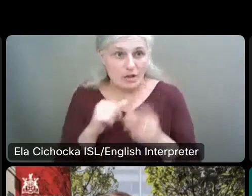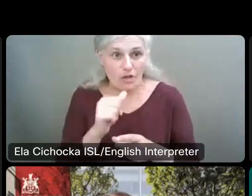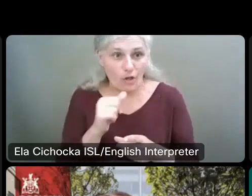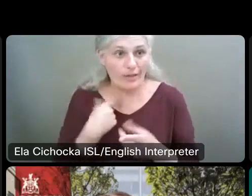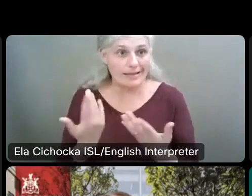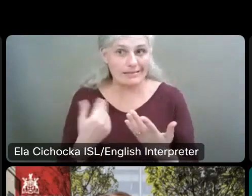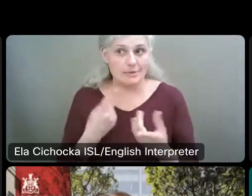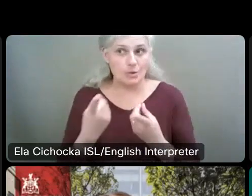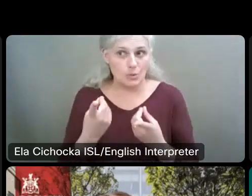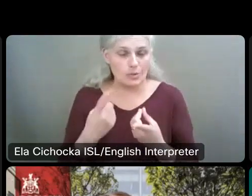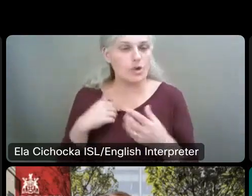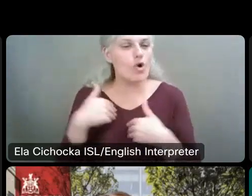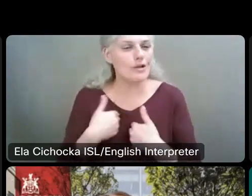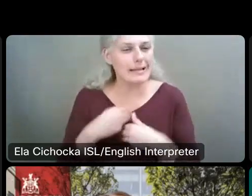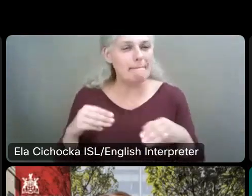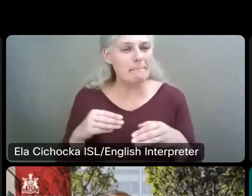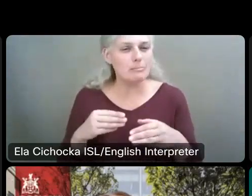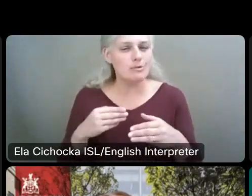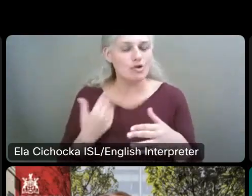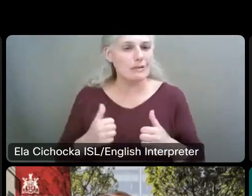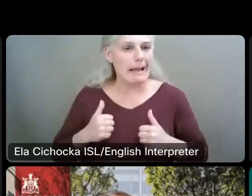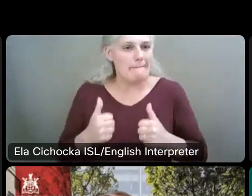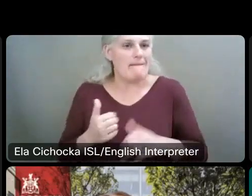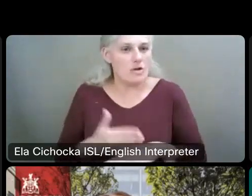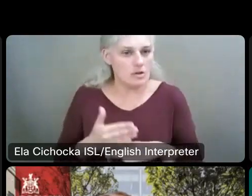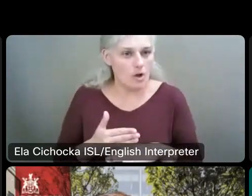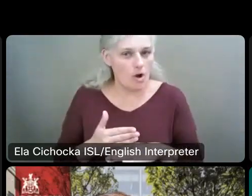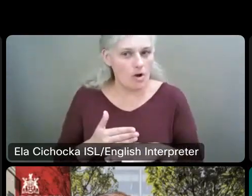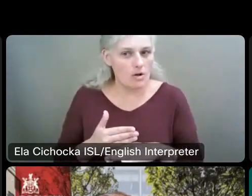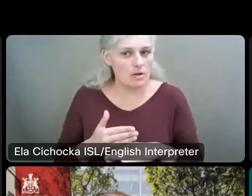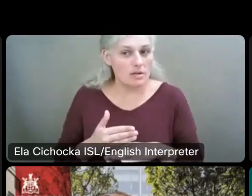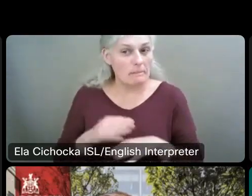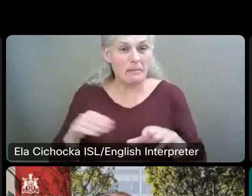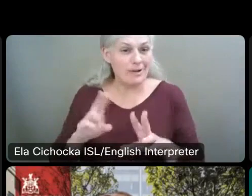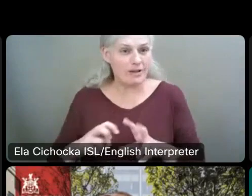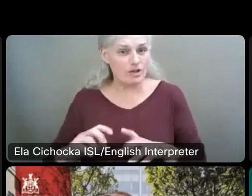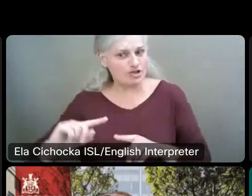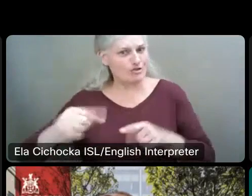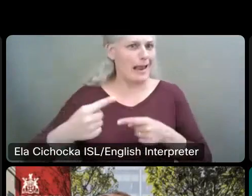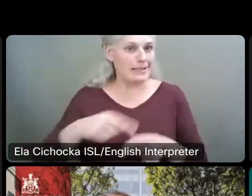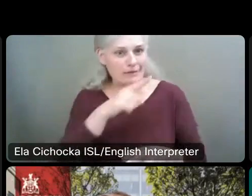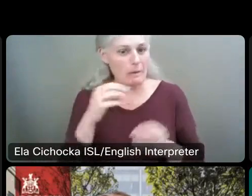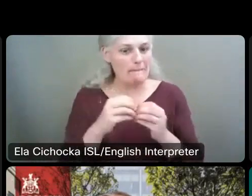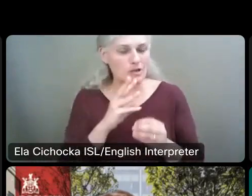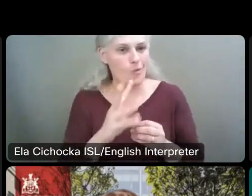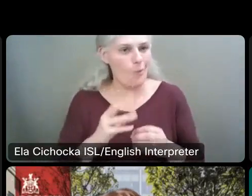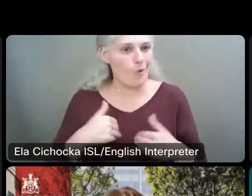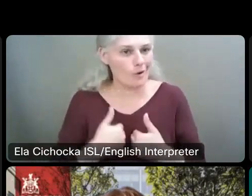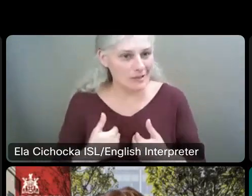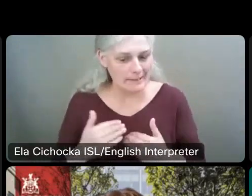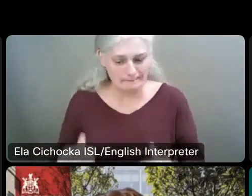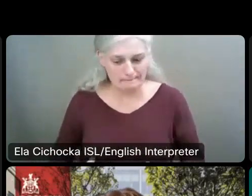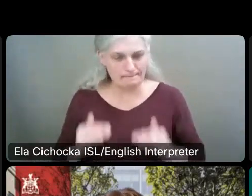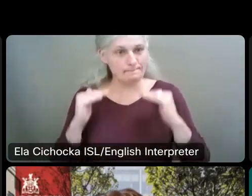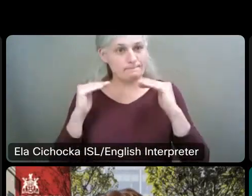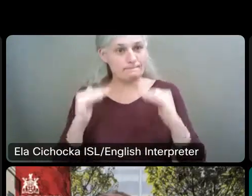whatever. So concern. It's very hard for people to argue with your concern. If you don't get the response, the next level